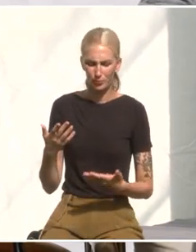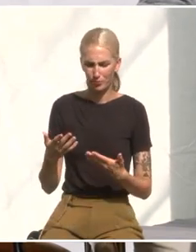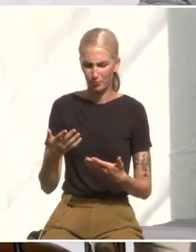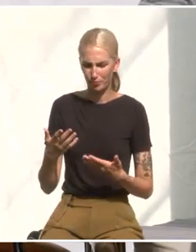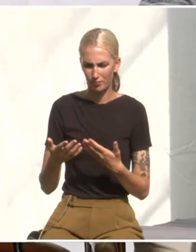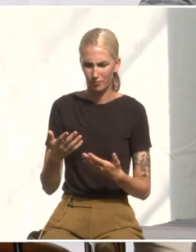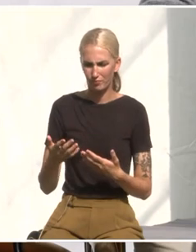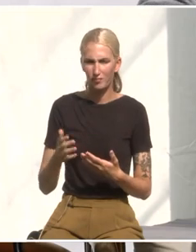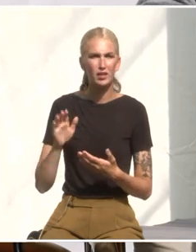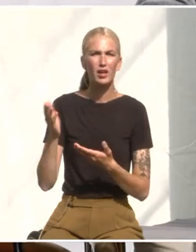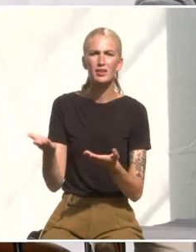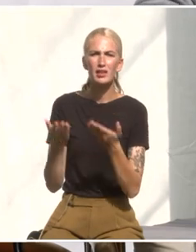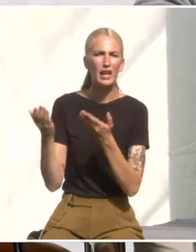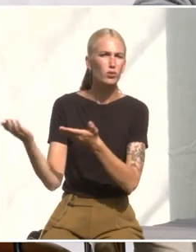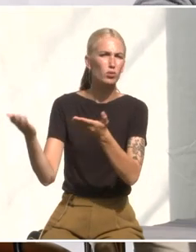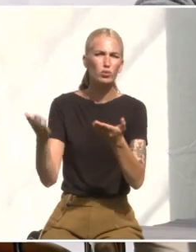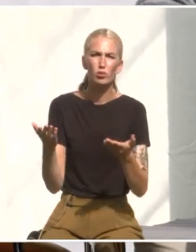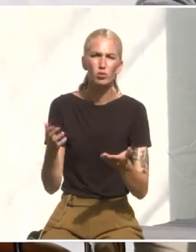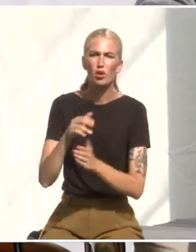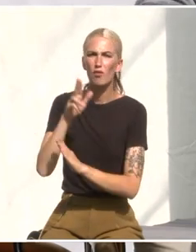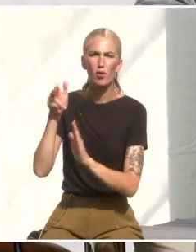where there are services for those problems